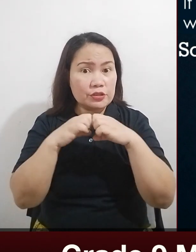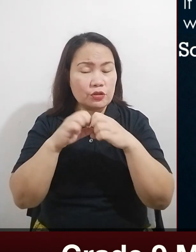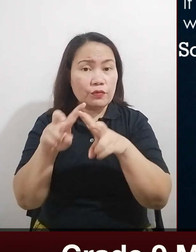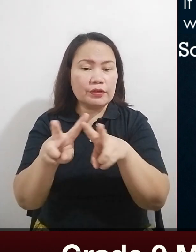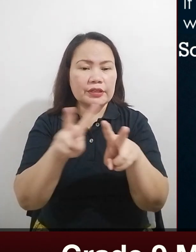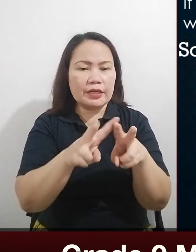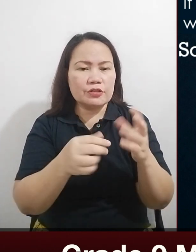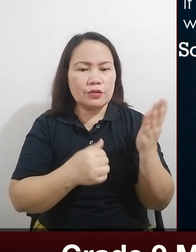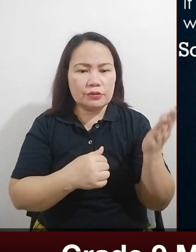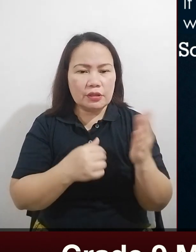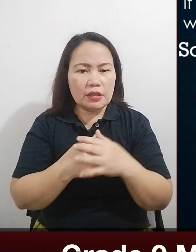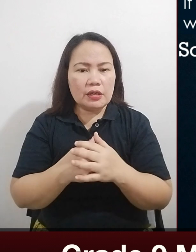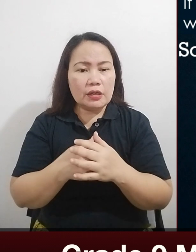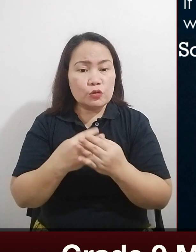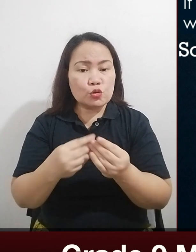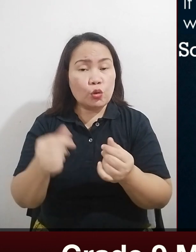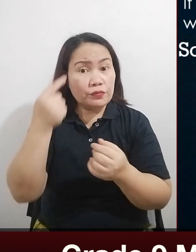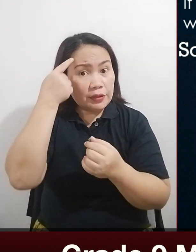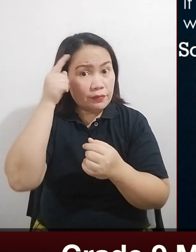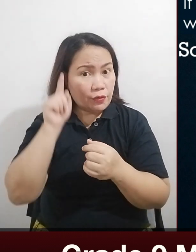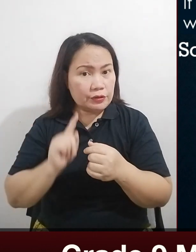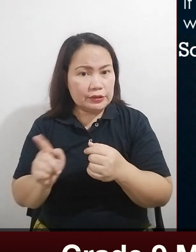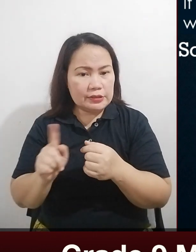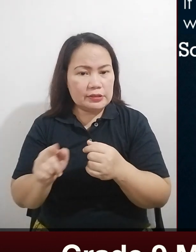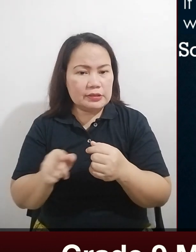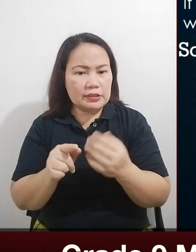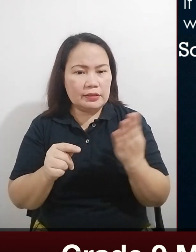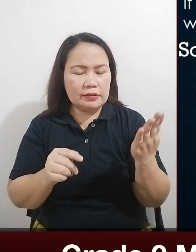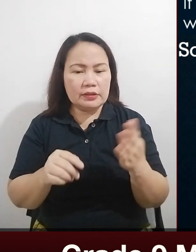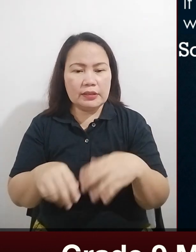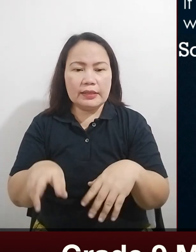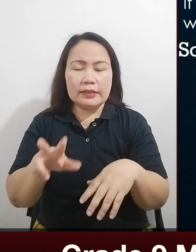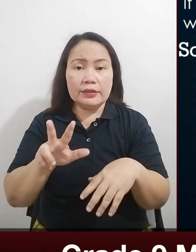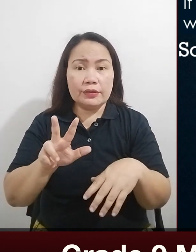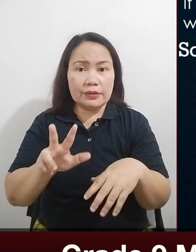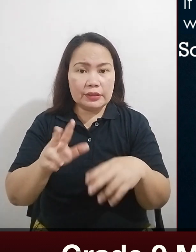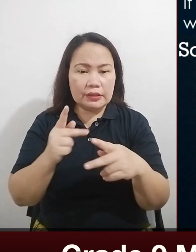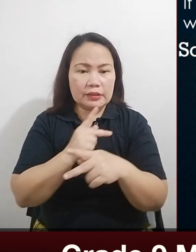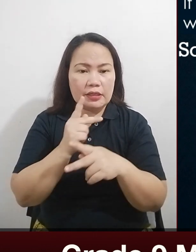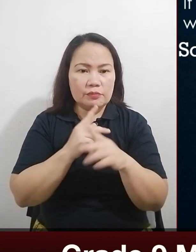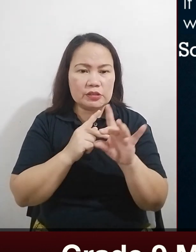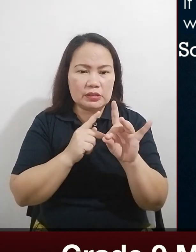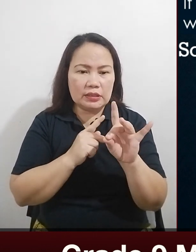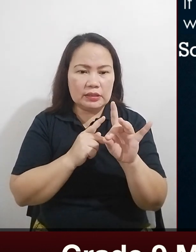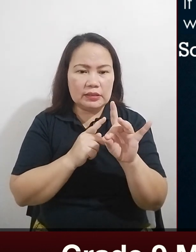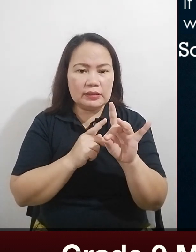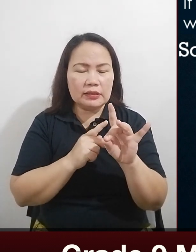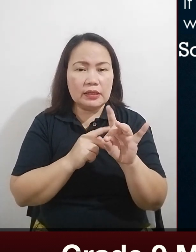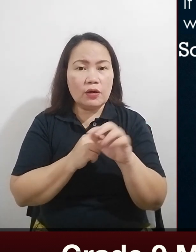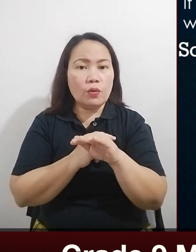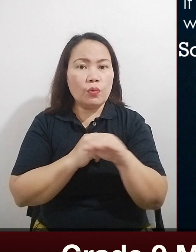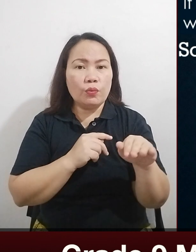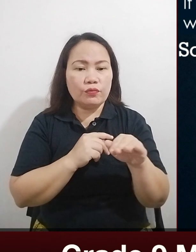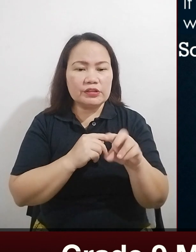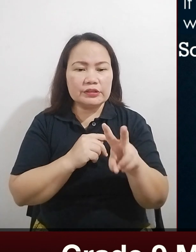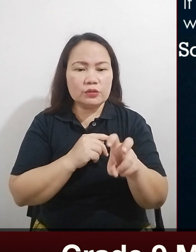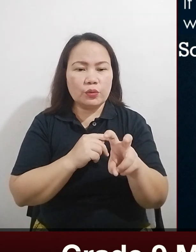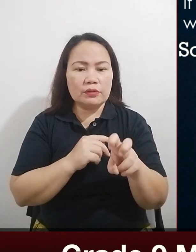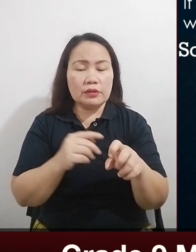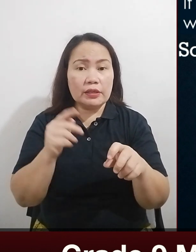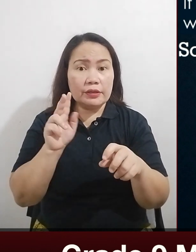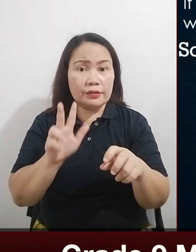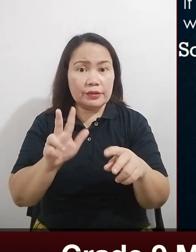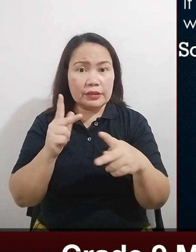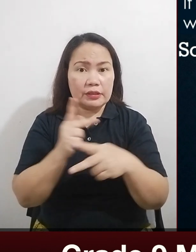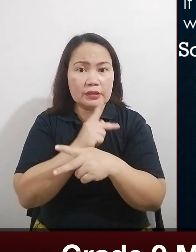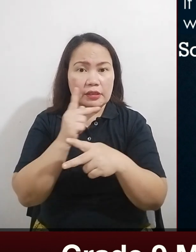equation of variation natin. So, substitute lang natin yung value ng x, that is 8, and yung value ng y, that is 12.